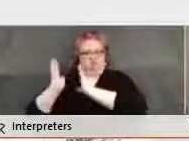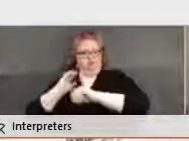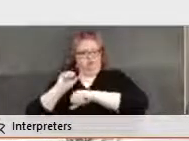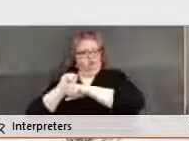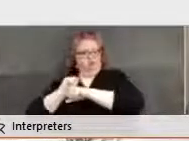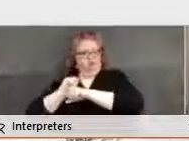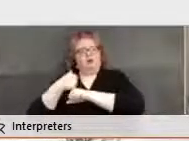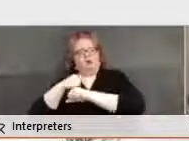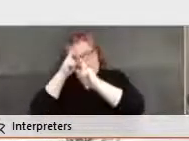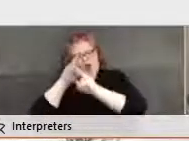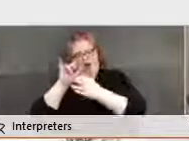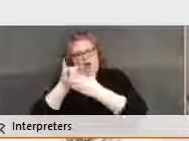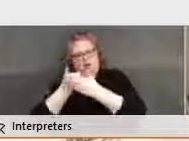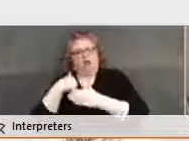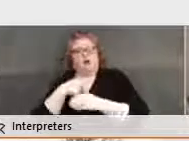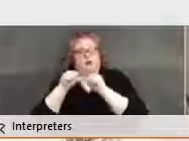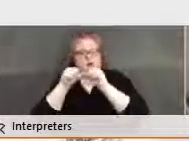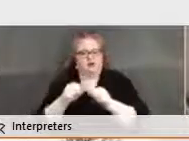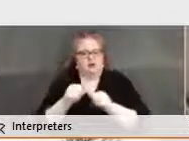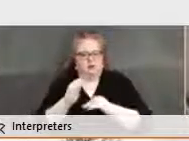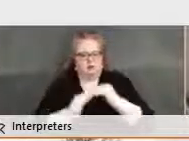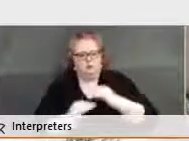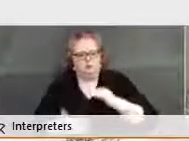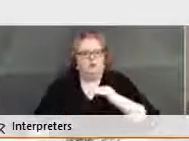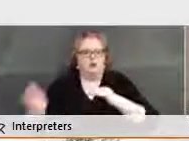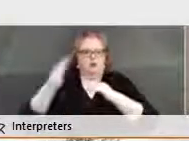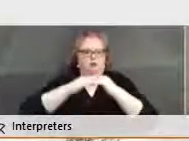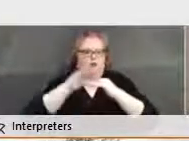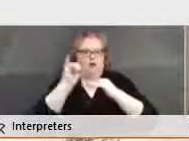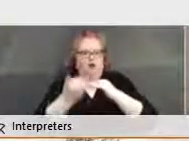been and will continue to be built. Thank you.